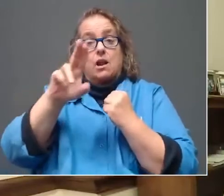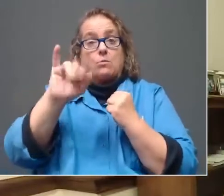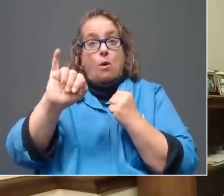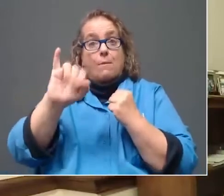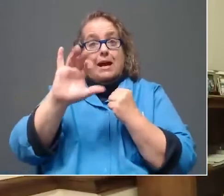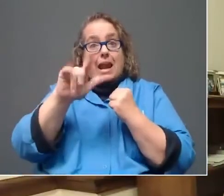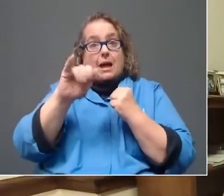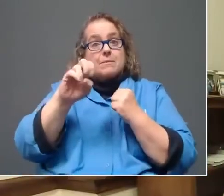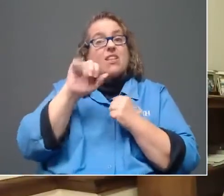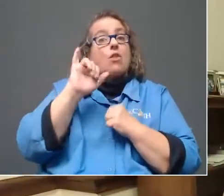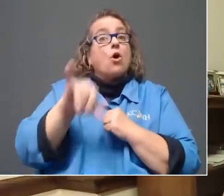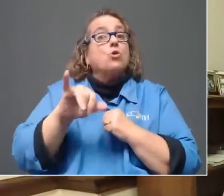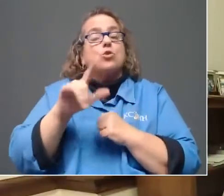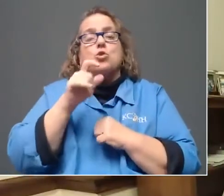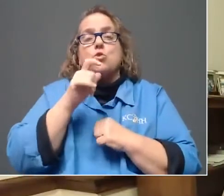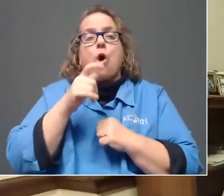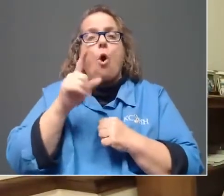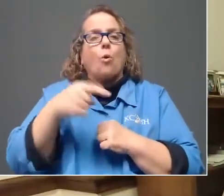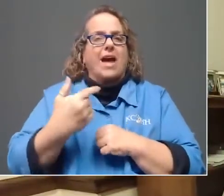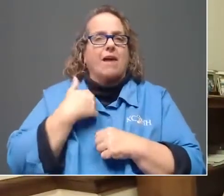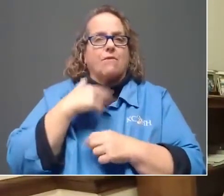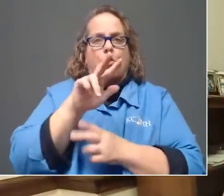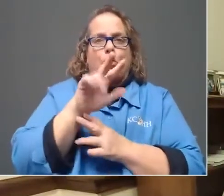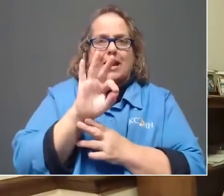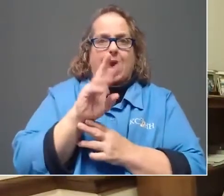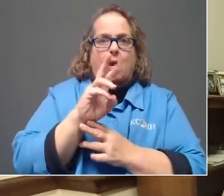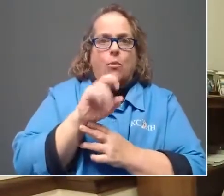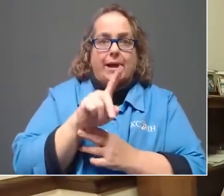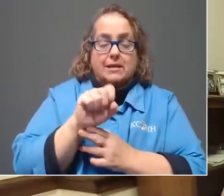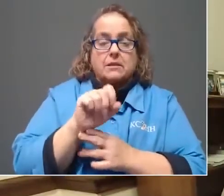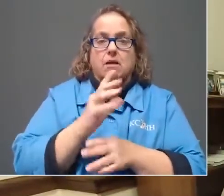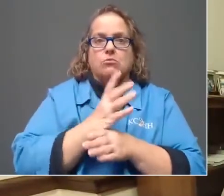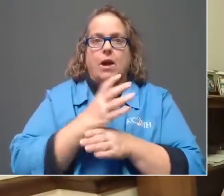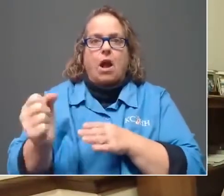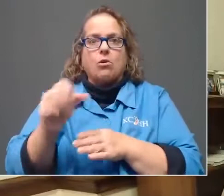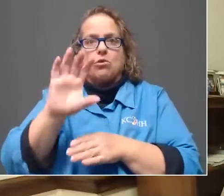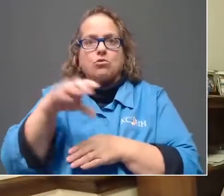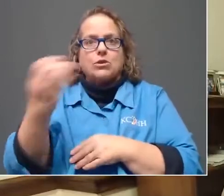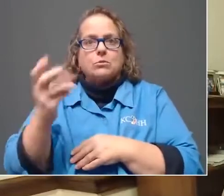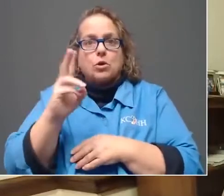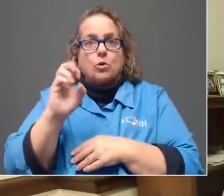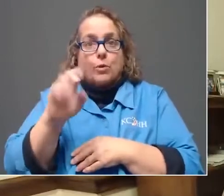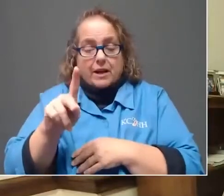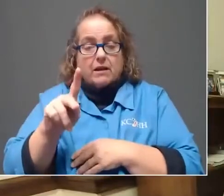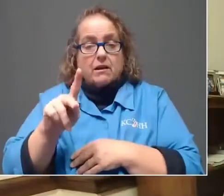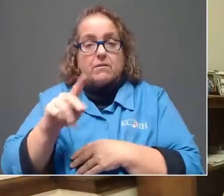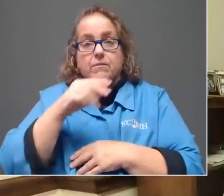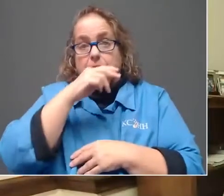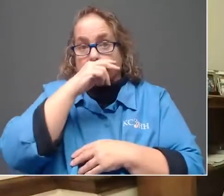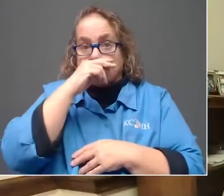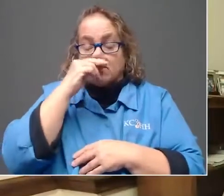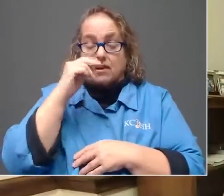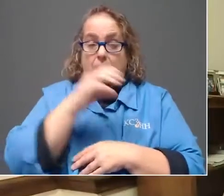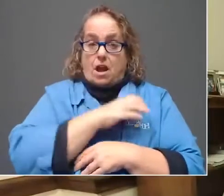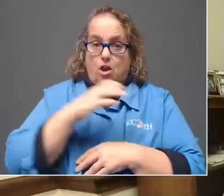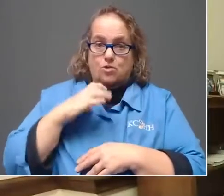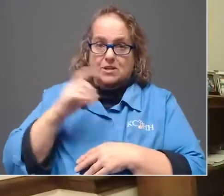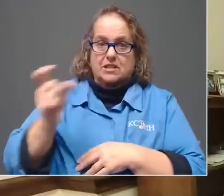that had only 39 weeks and ran out Christmas week. Congress gave us an extra